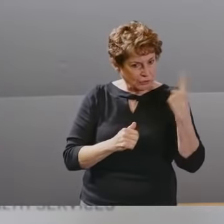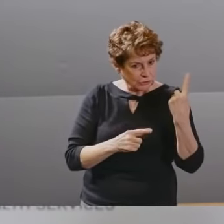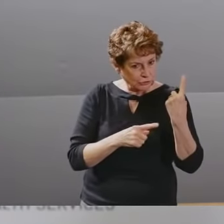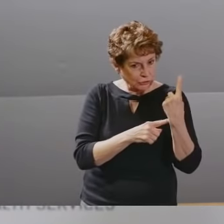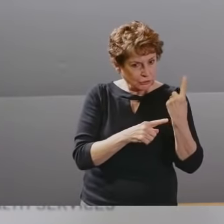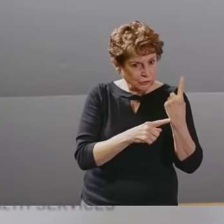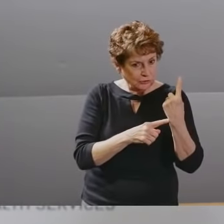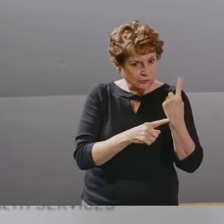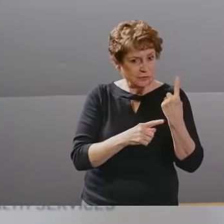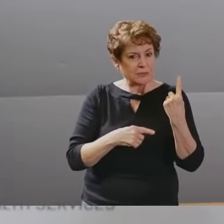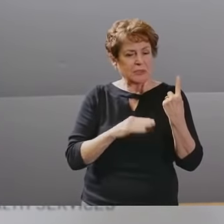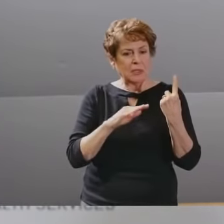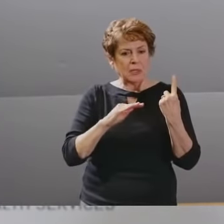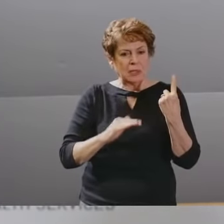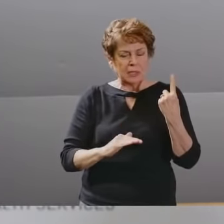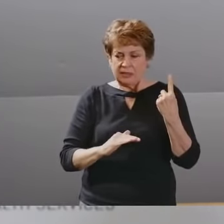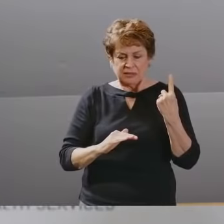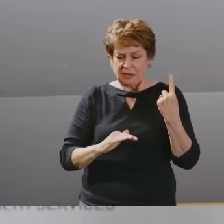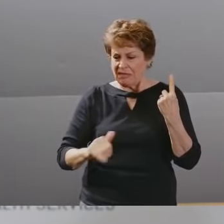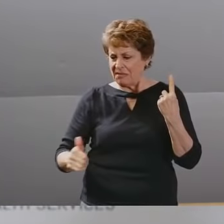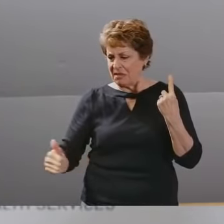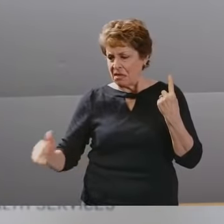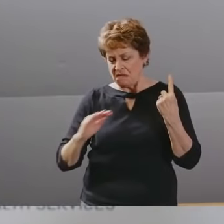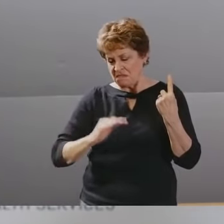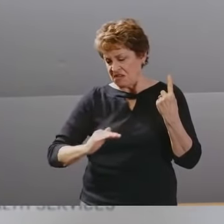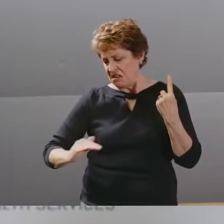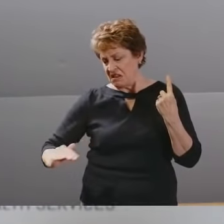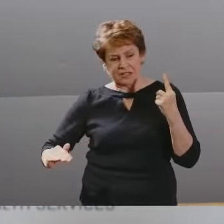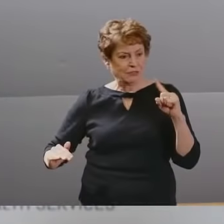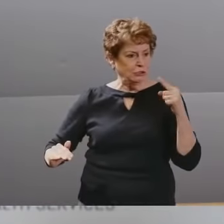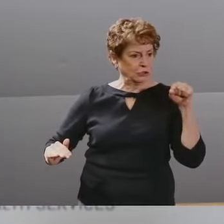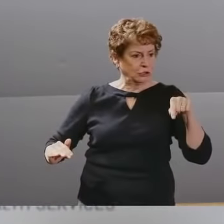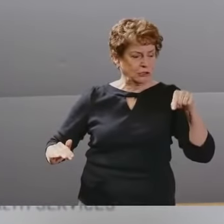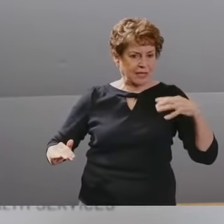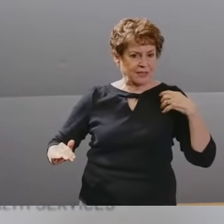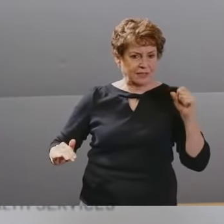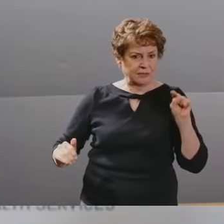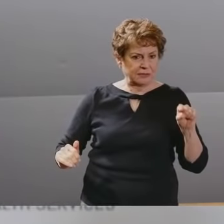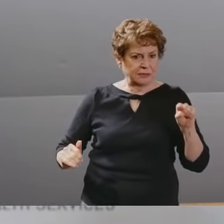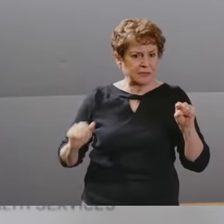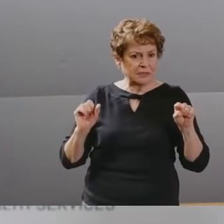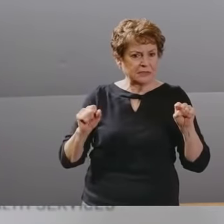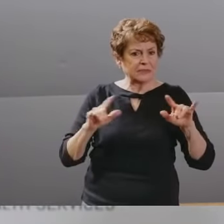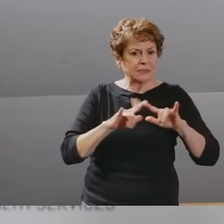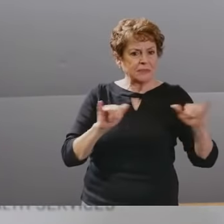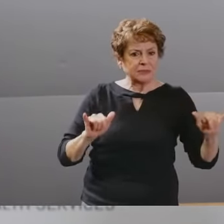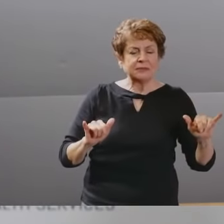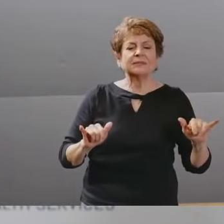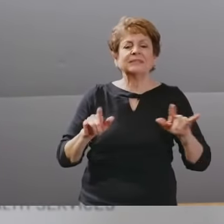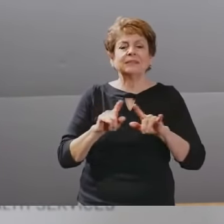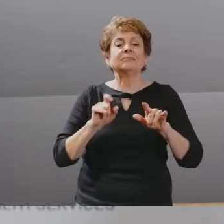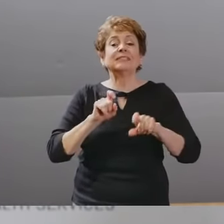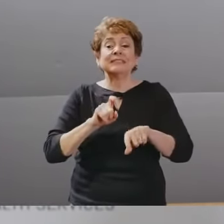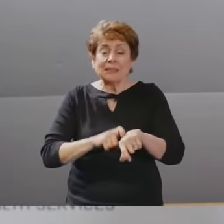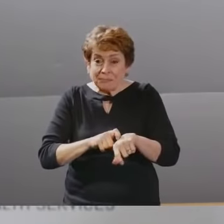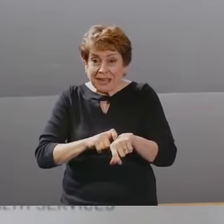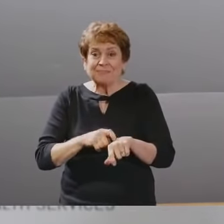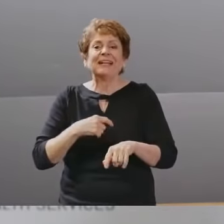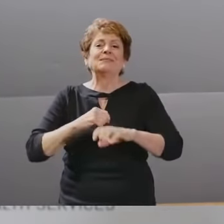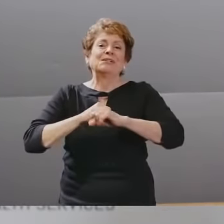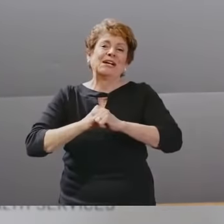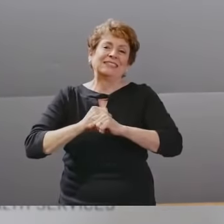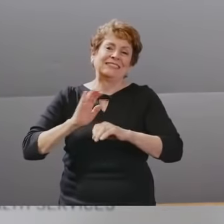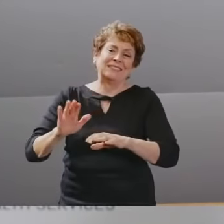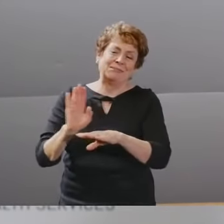while also safely protecting livelihoods. It's resulted in some targeted decisions and